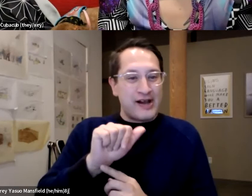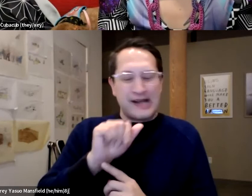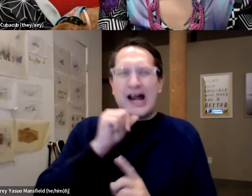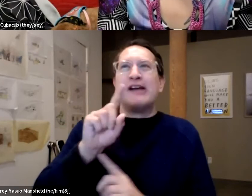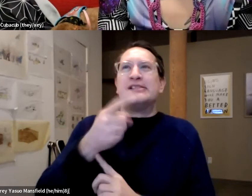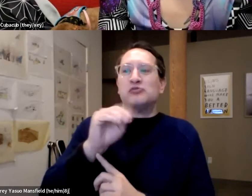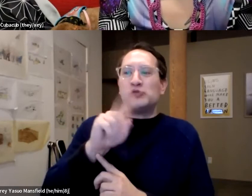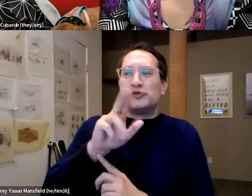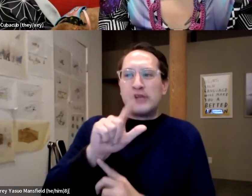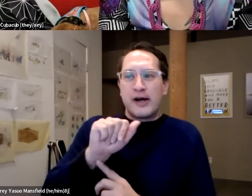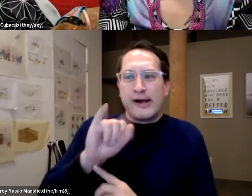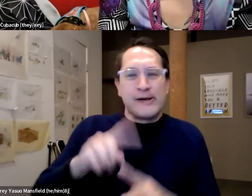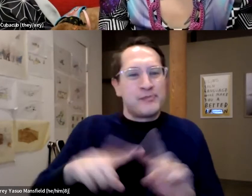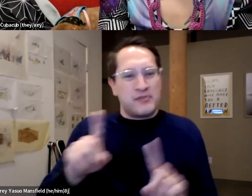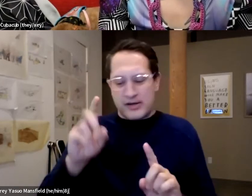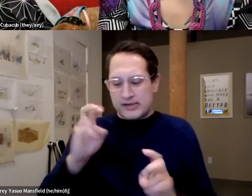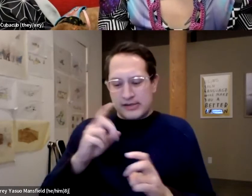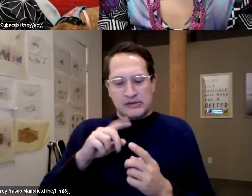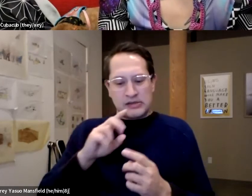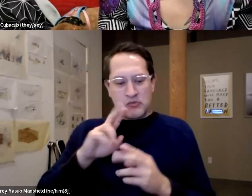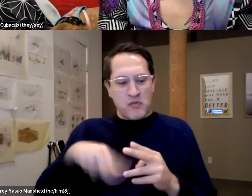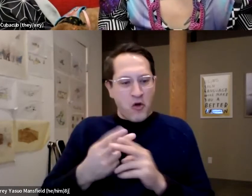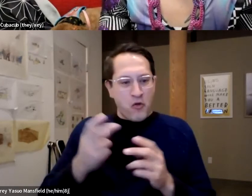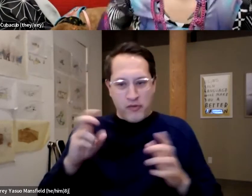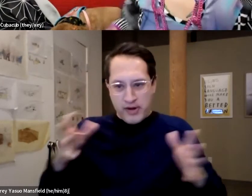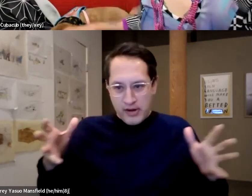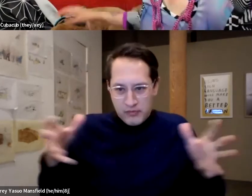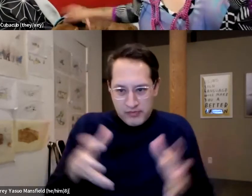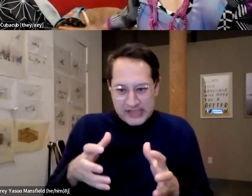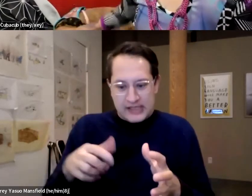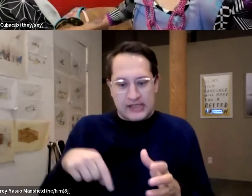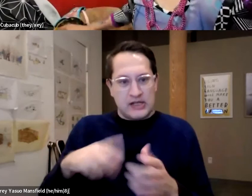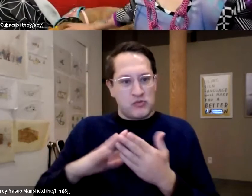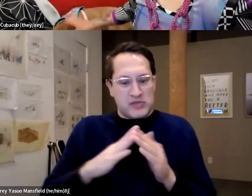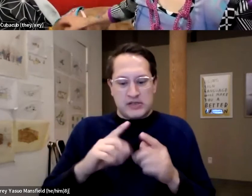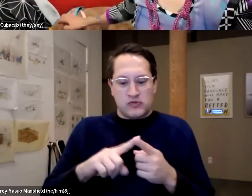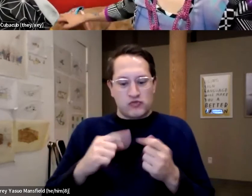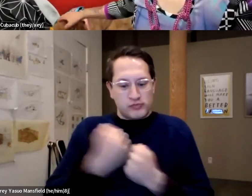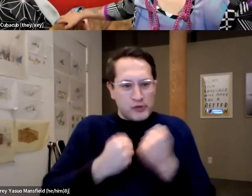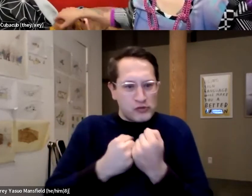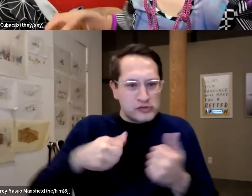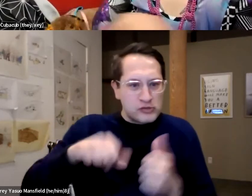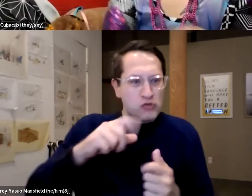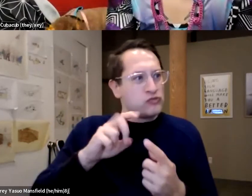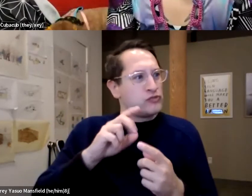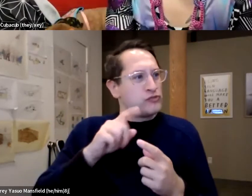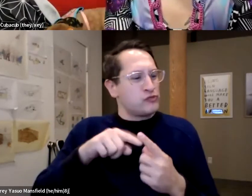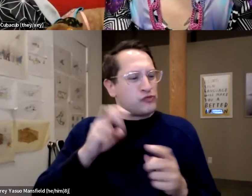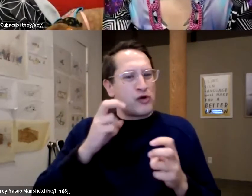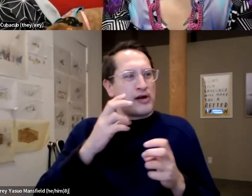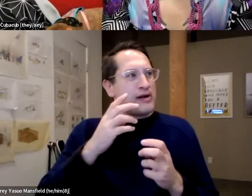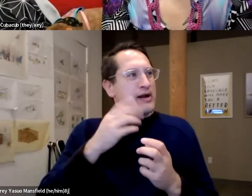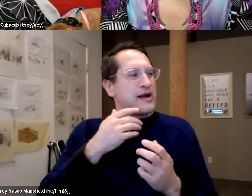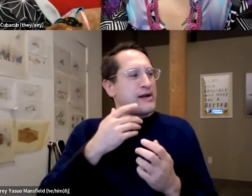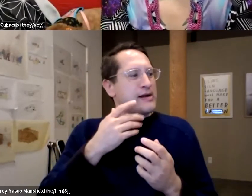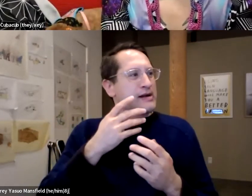collectivism. It's it's not just mutual aid, but it would be about bringing the community to support each